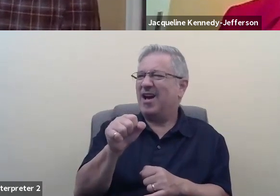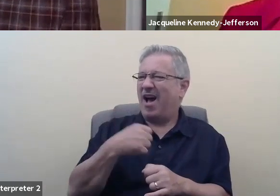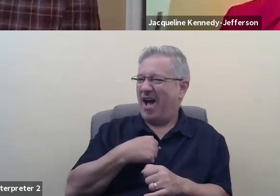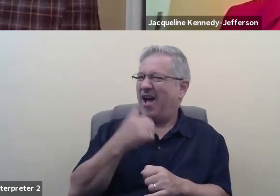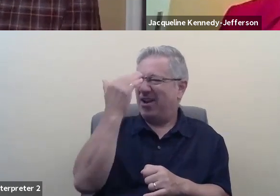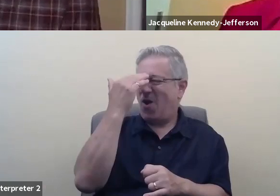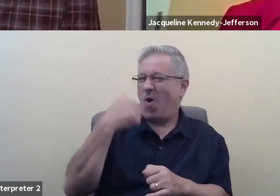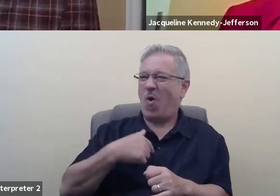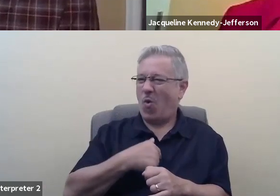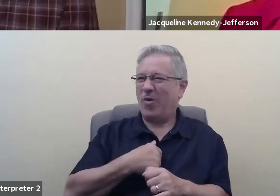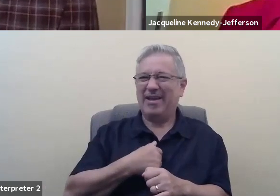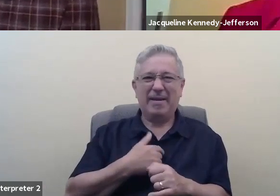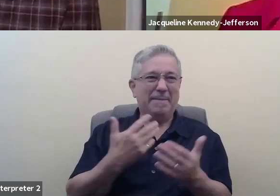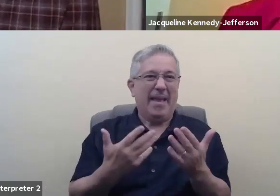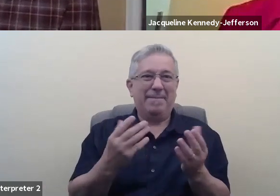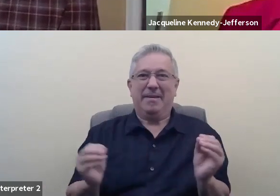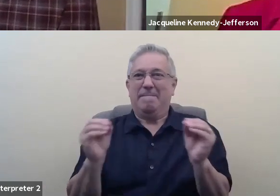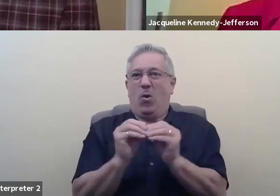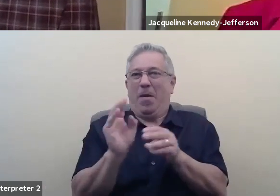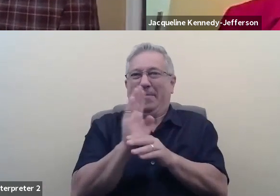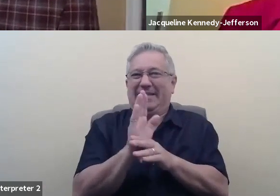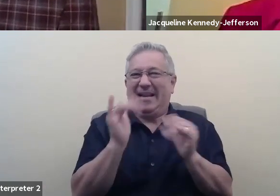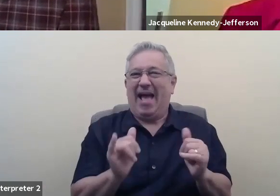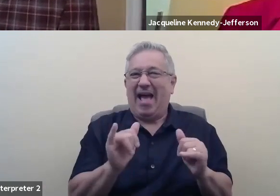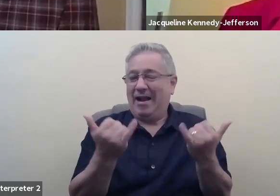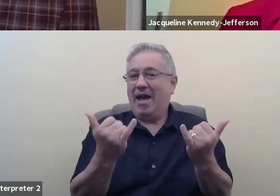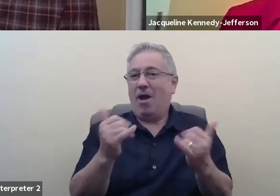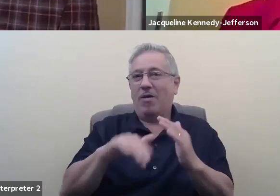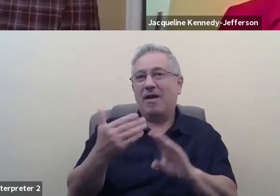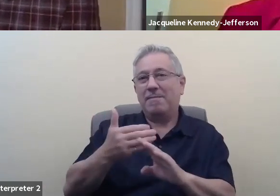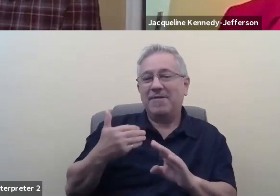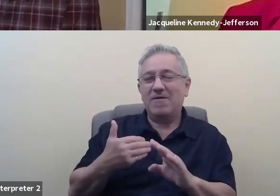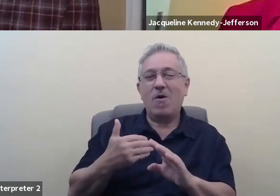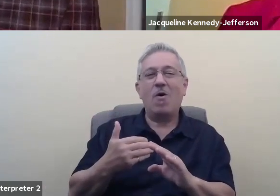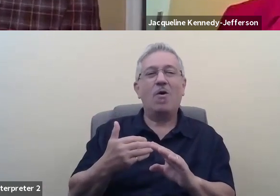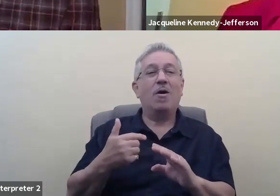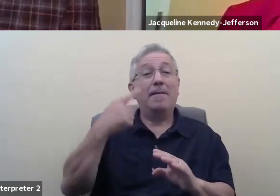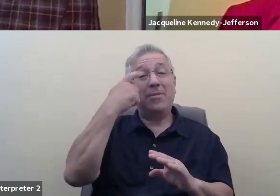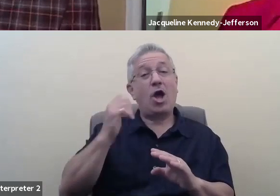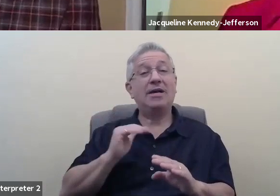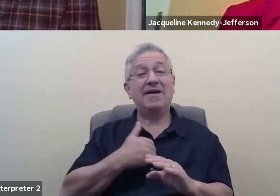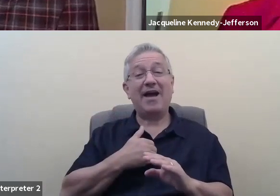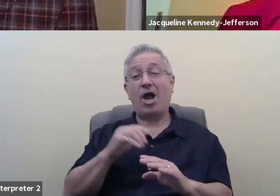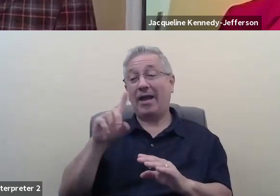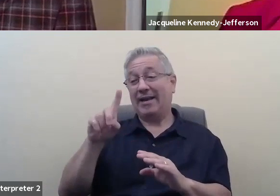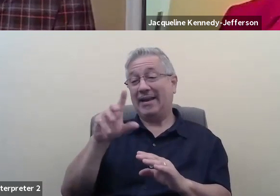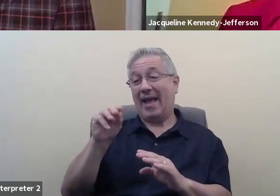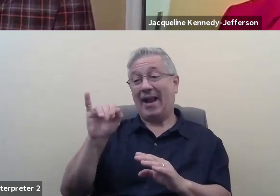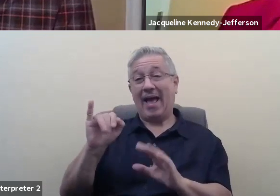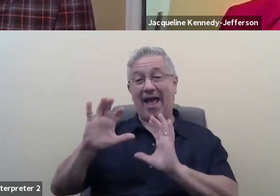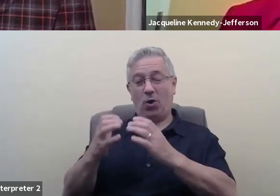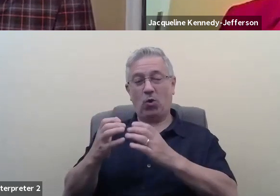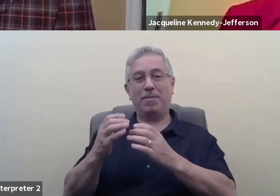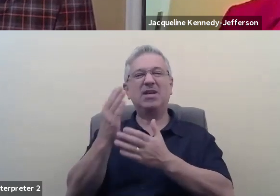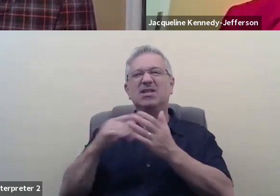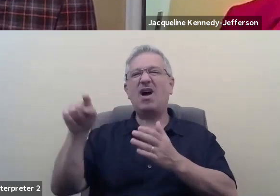more busy than ever, right? Either being invited onto panels or leading within our organizations in ways in which,